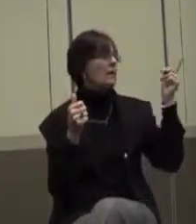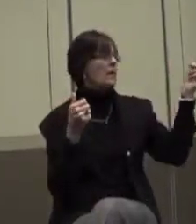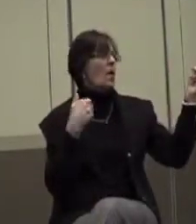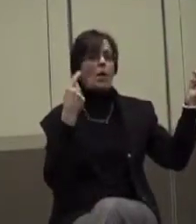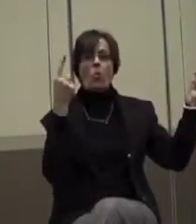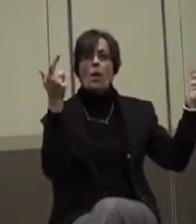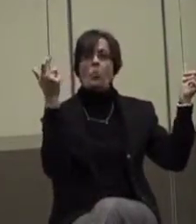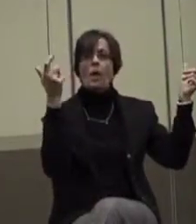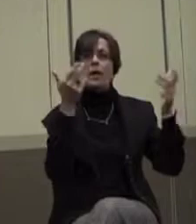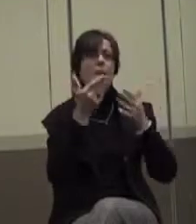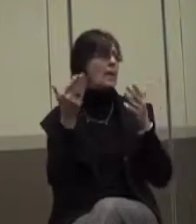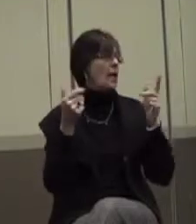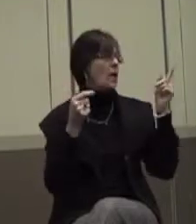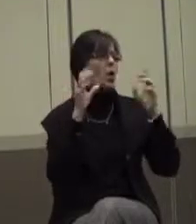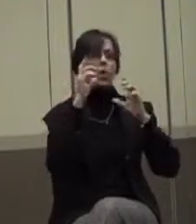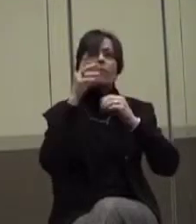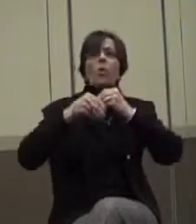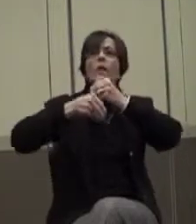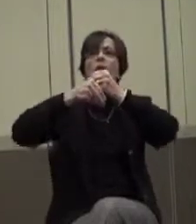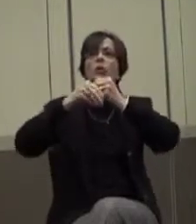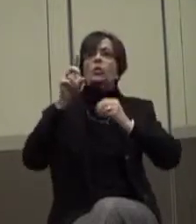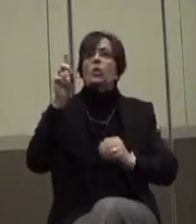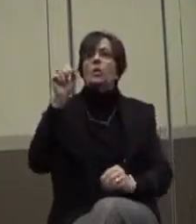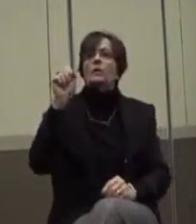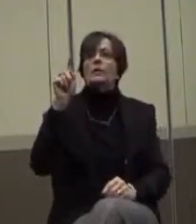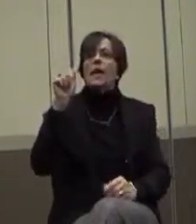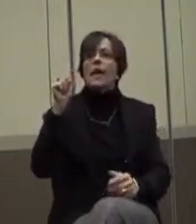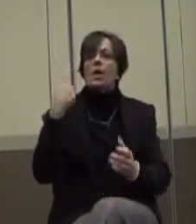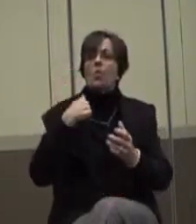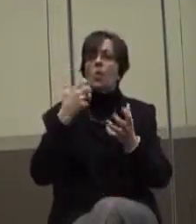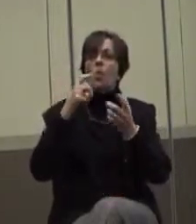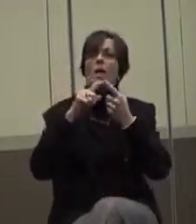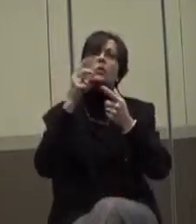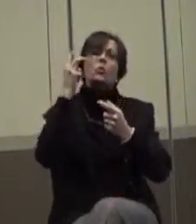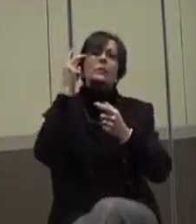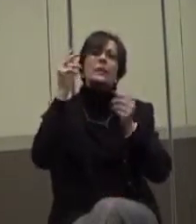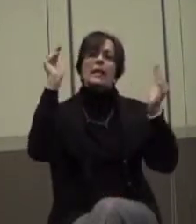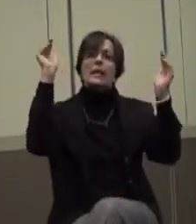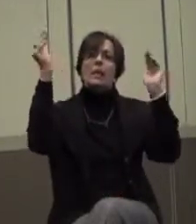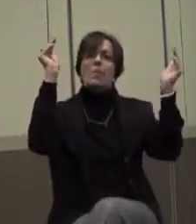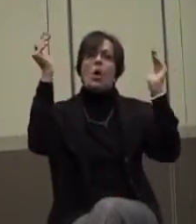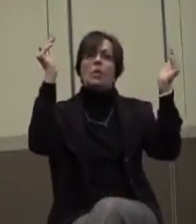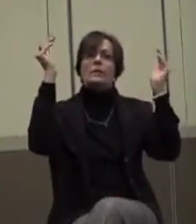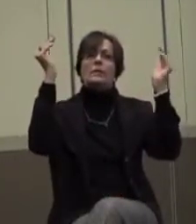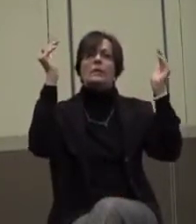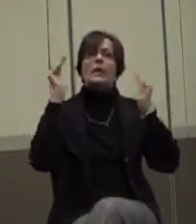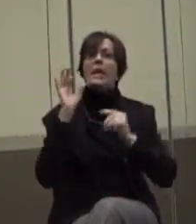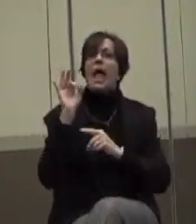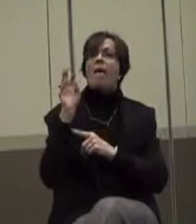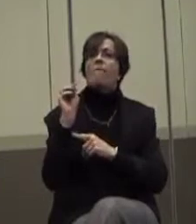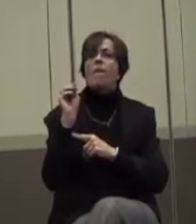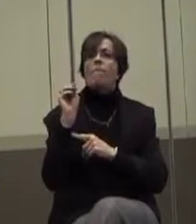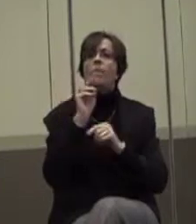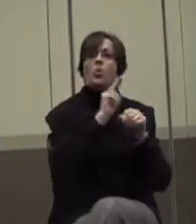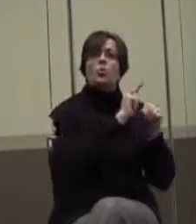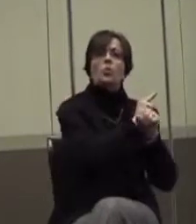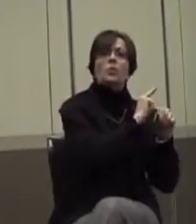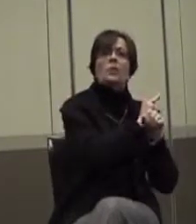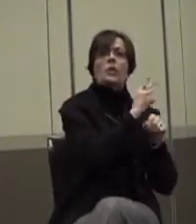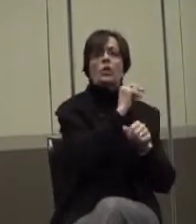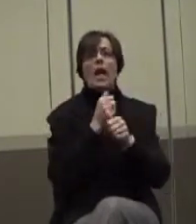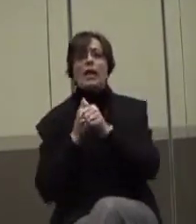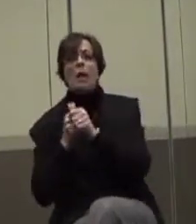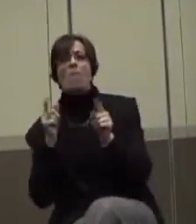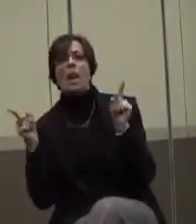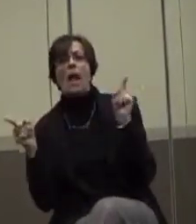Just one quick thing. Yep. We were thinking for additional data, we would like to be able to see the comparison of the FM usage and the compliance.